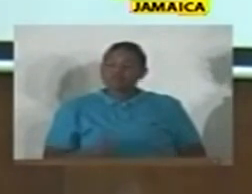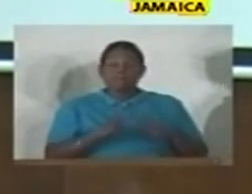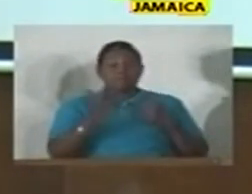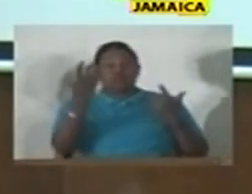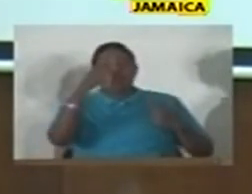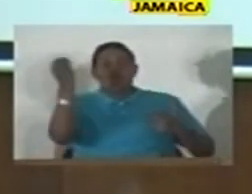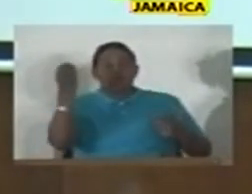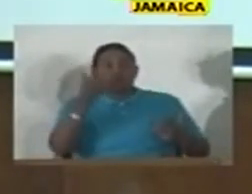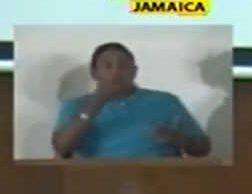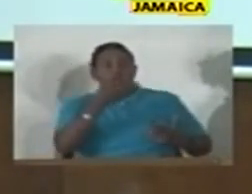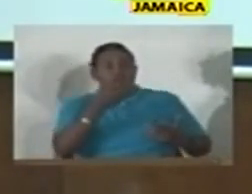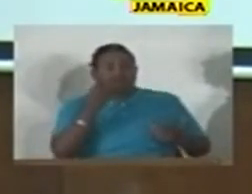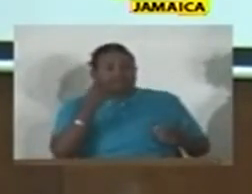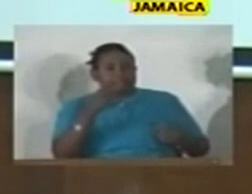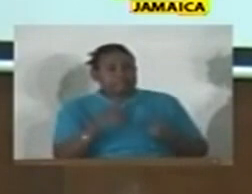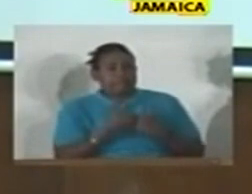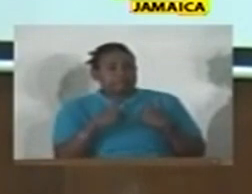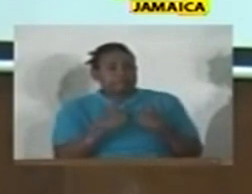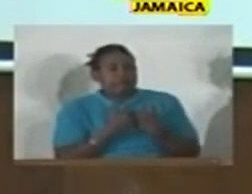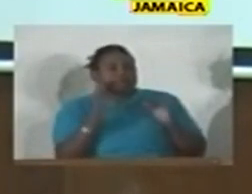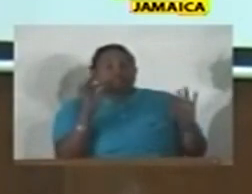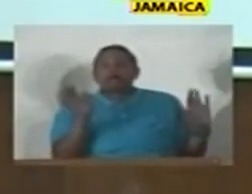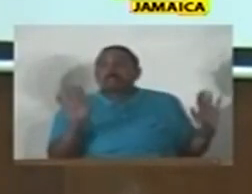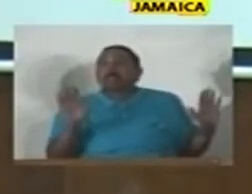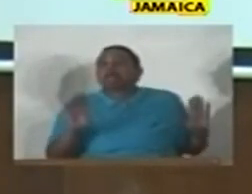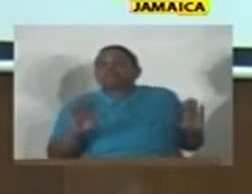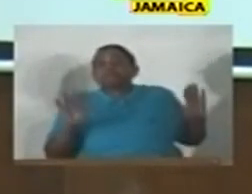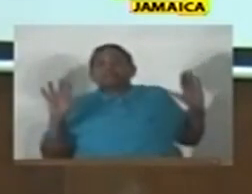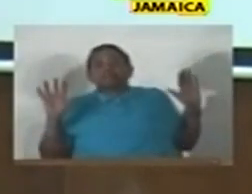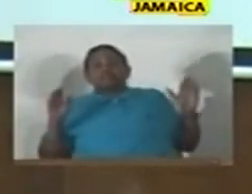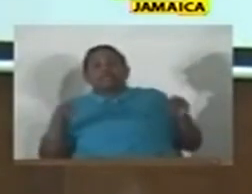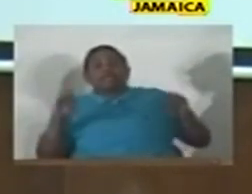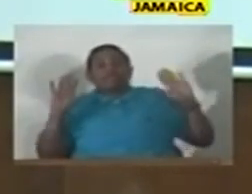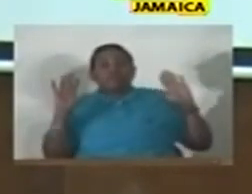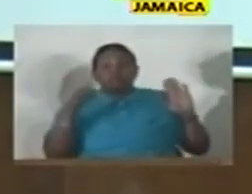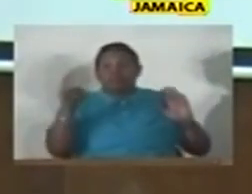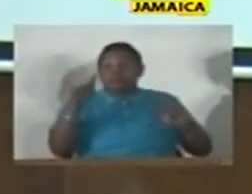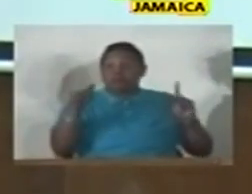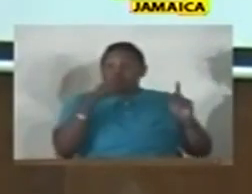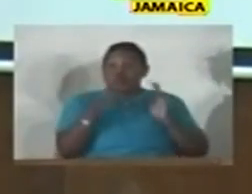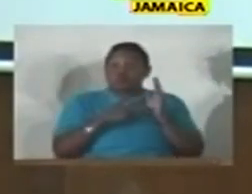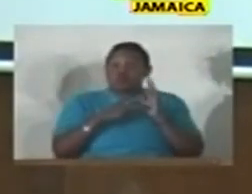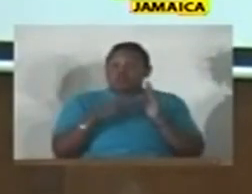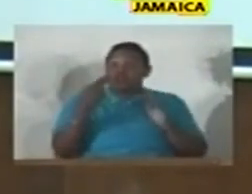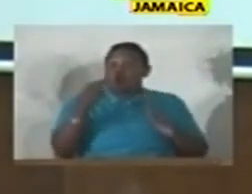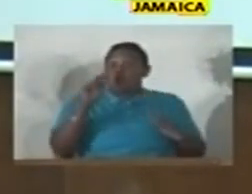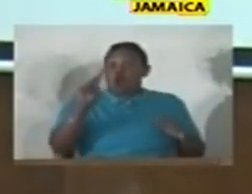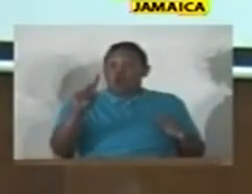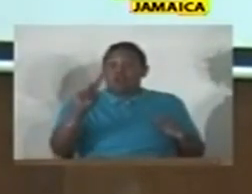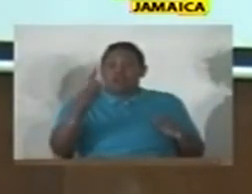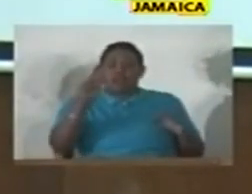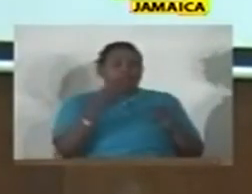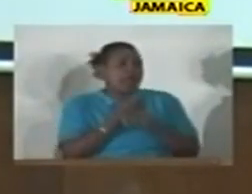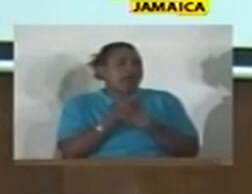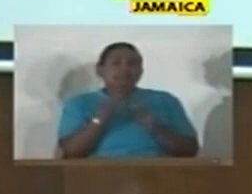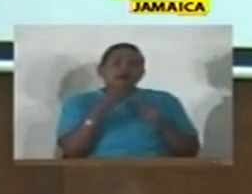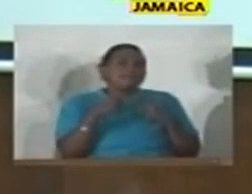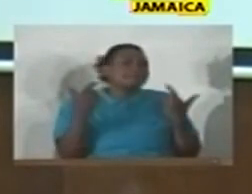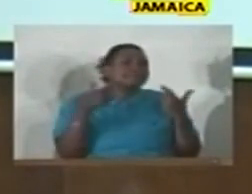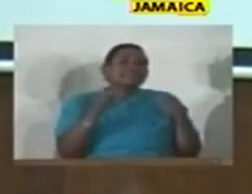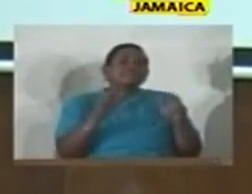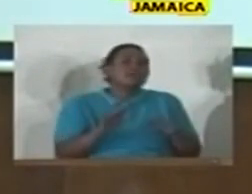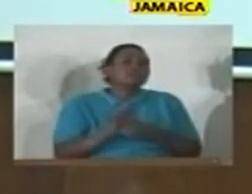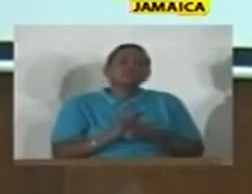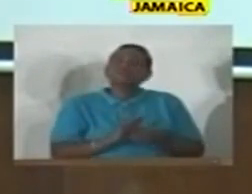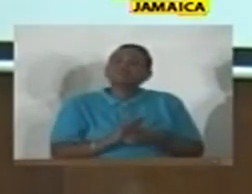challenges. These persons leasing the Holland land are not big investors. These